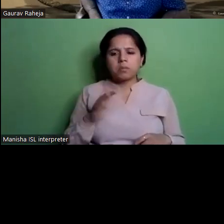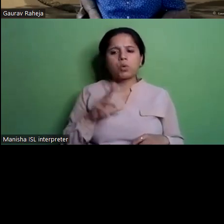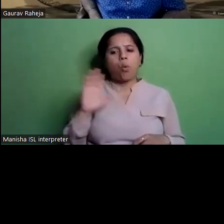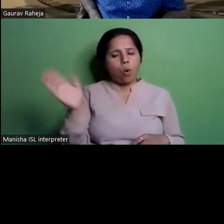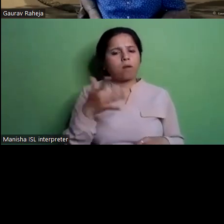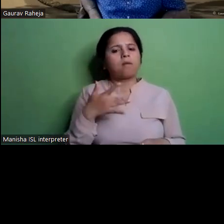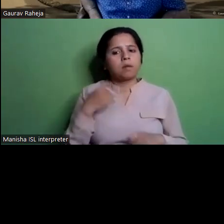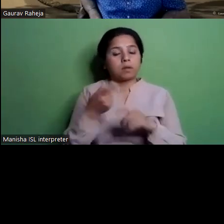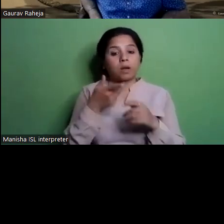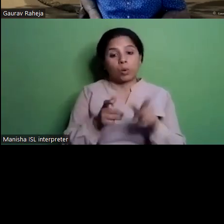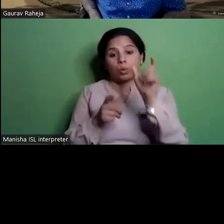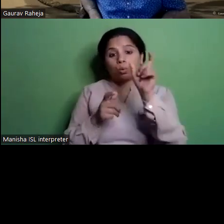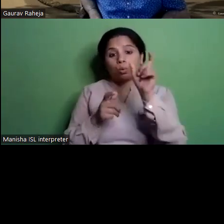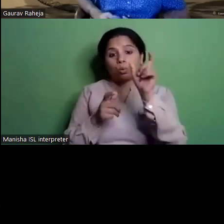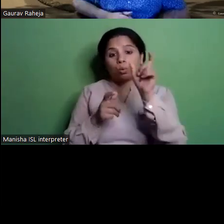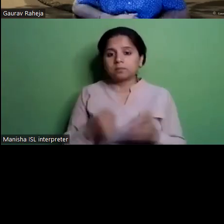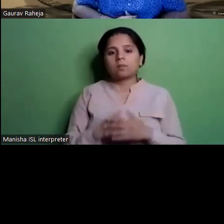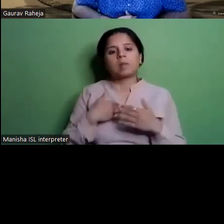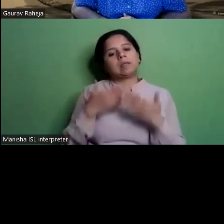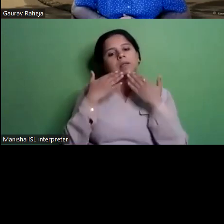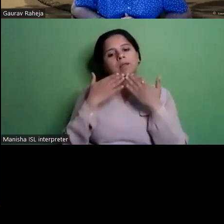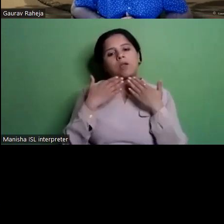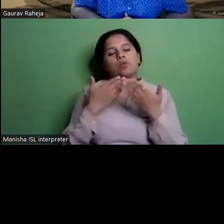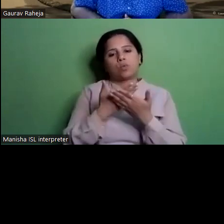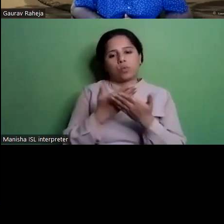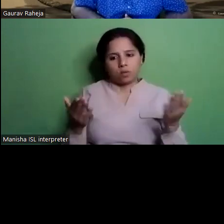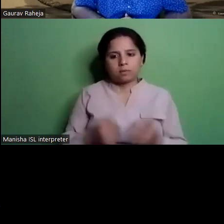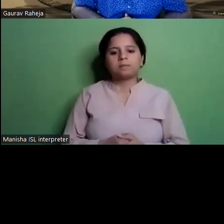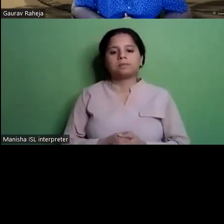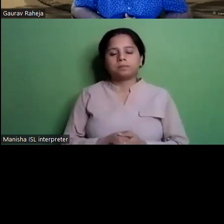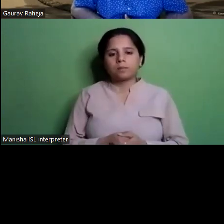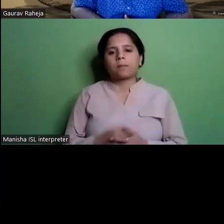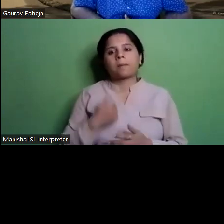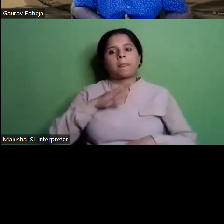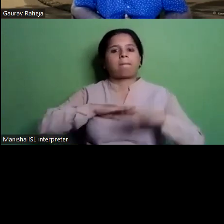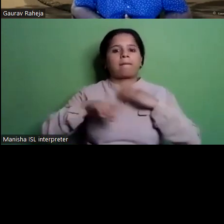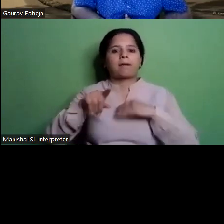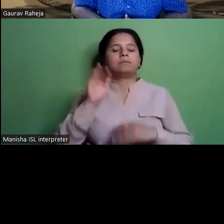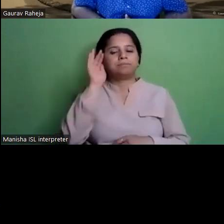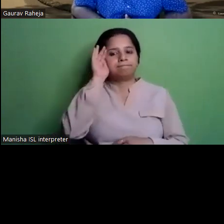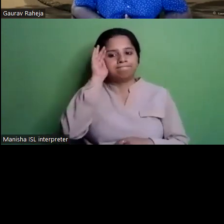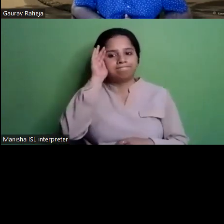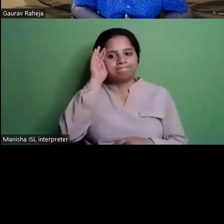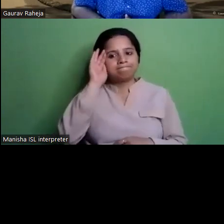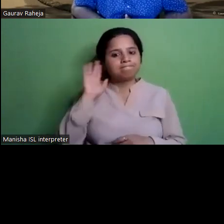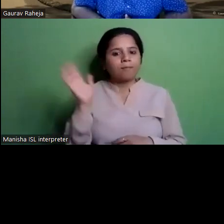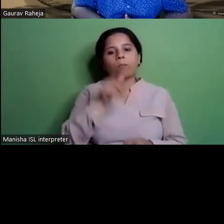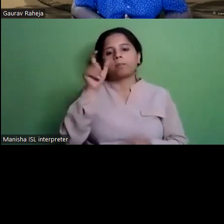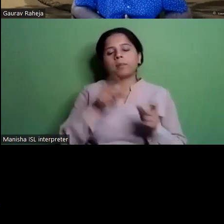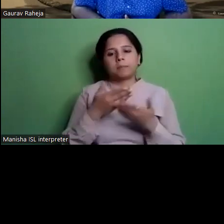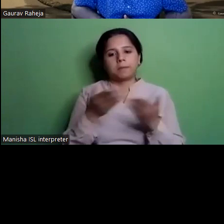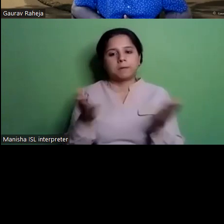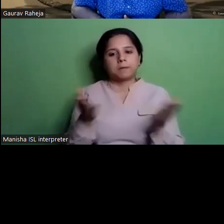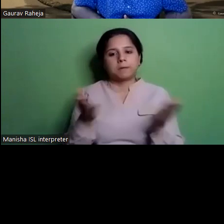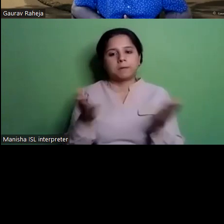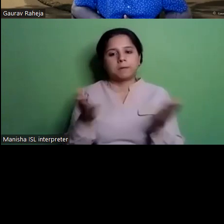with those words, I thank you all for a very, very patient listening. And I